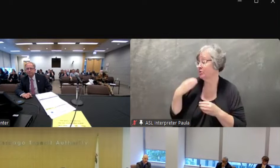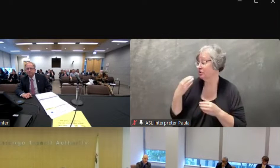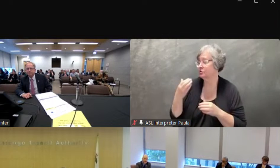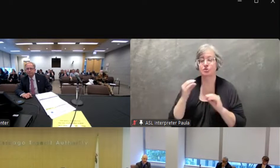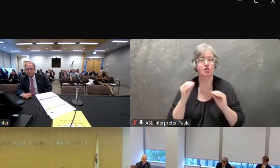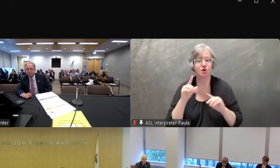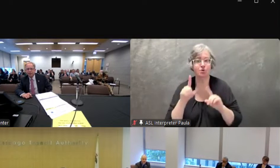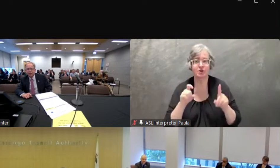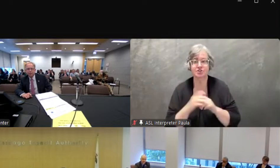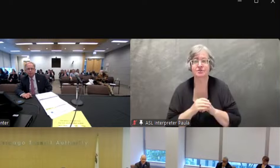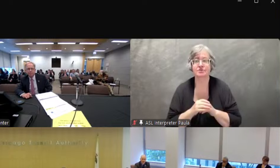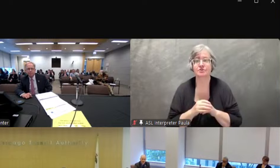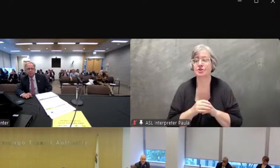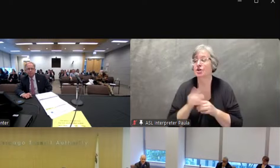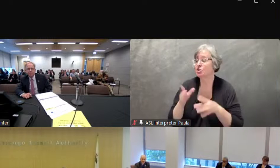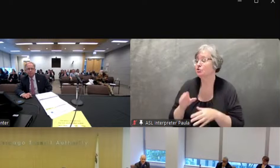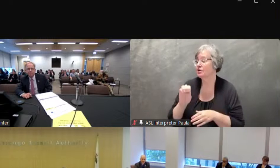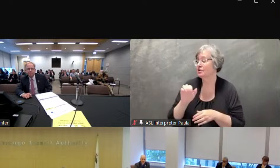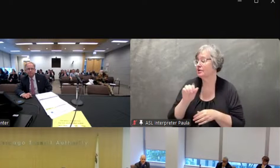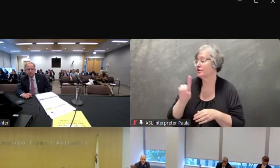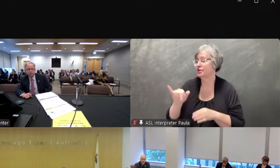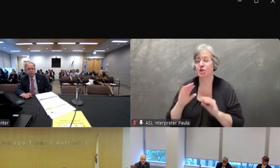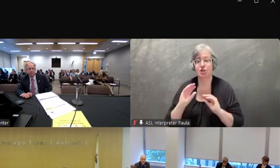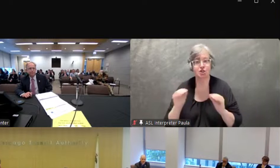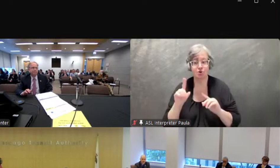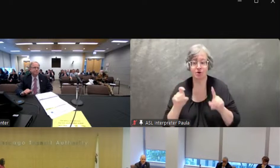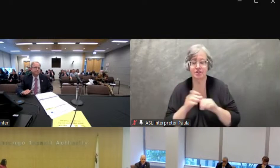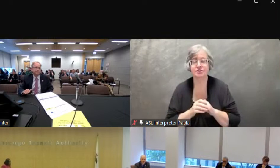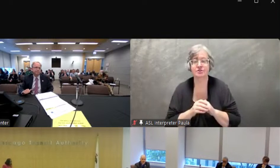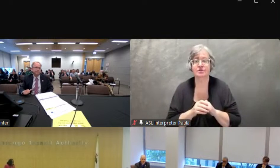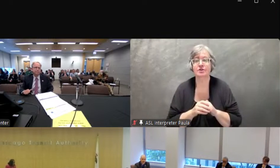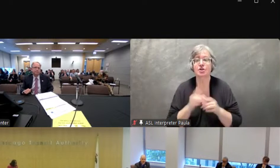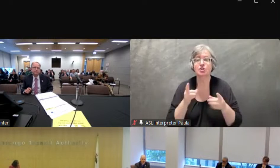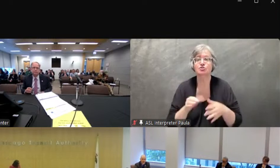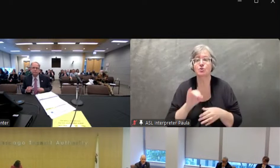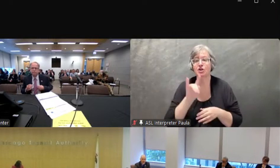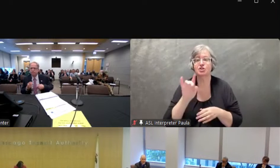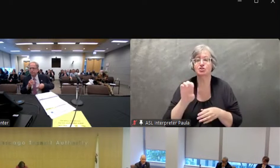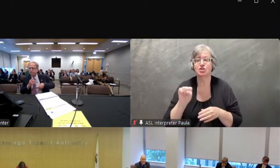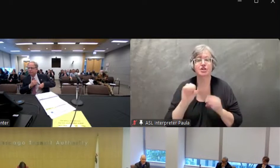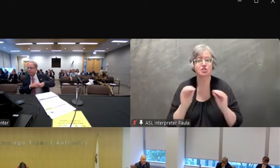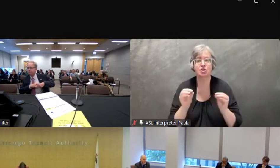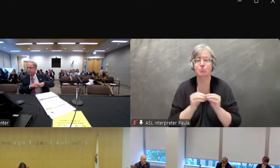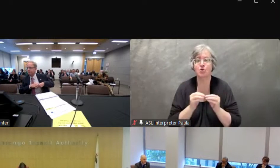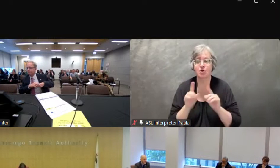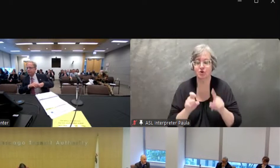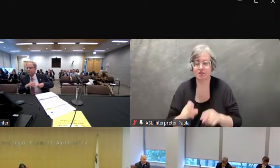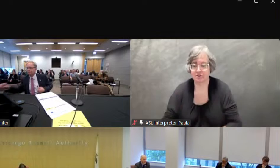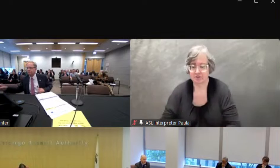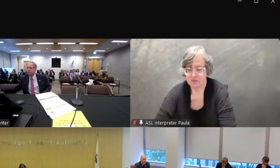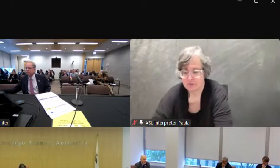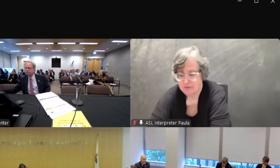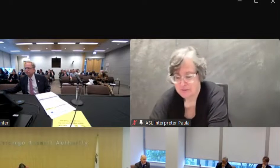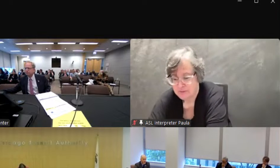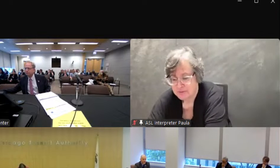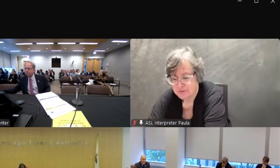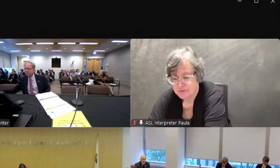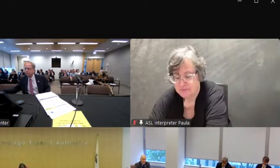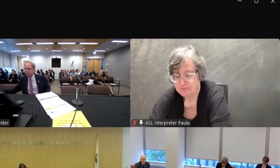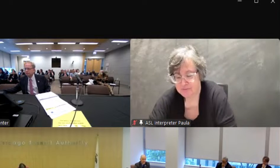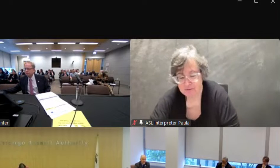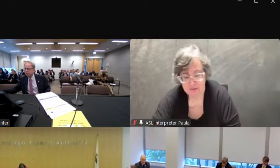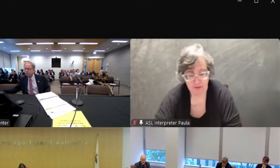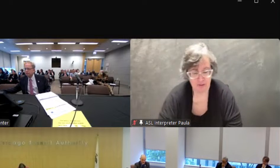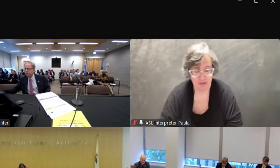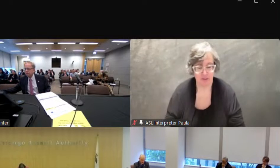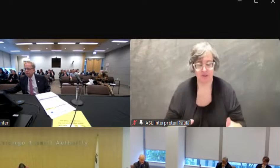No questions. Director Eady? No questions. Director Jakes, there are no further questions. You may now move to agenda item number